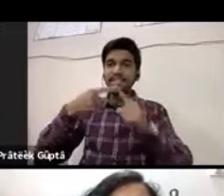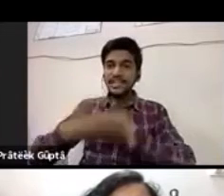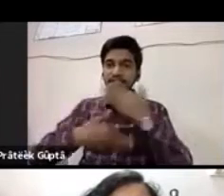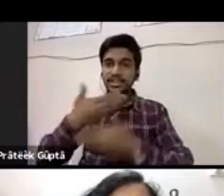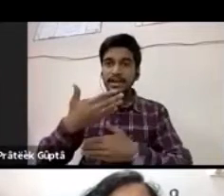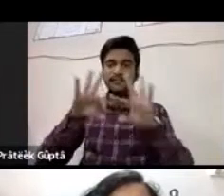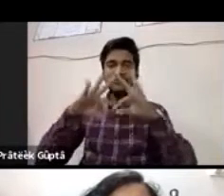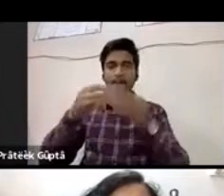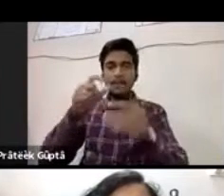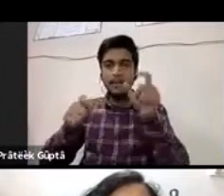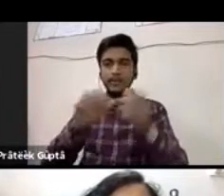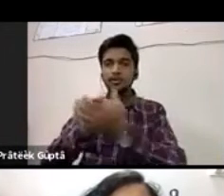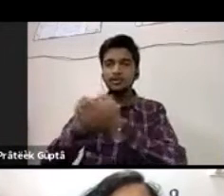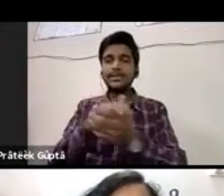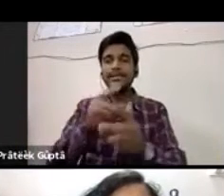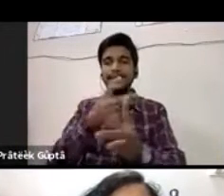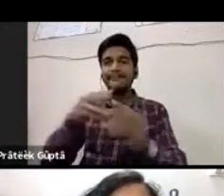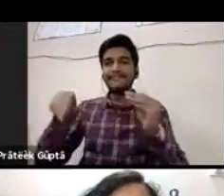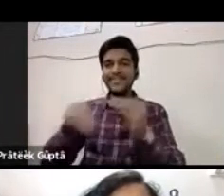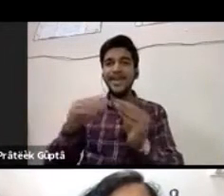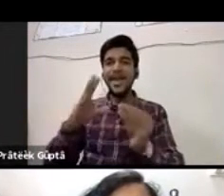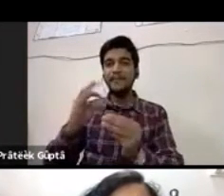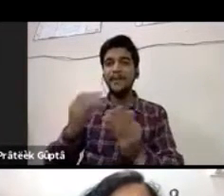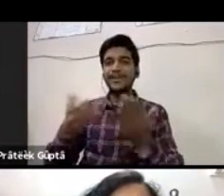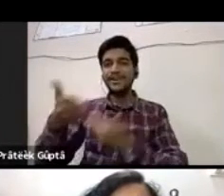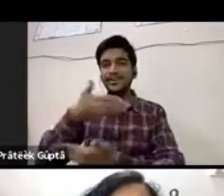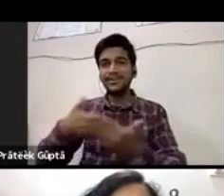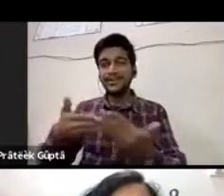Jeevan ko agar kuch bhagon mein baante, aur